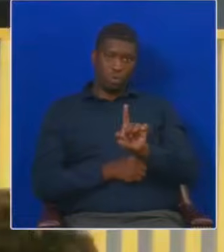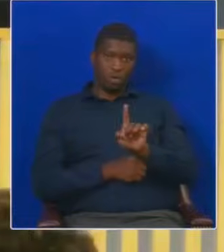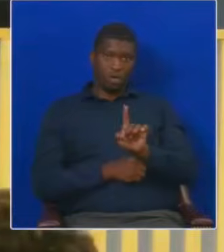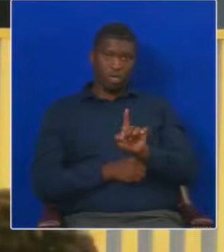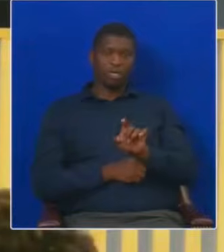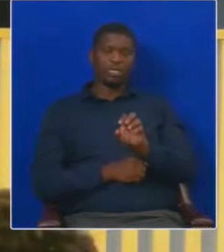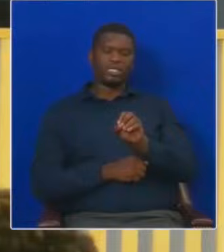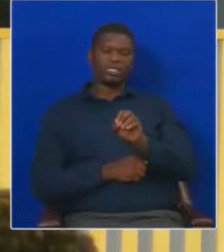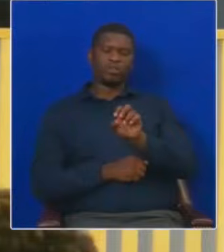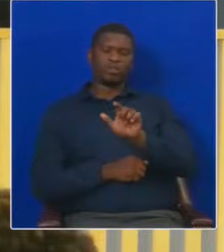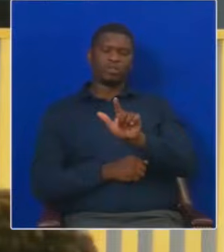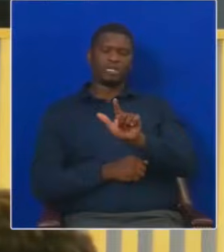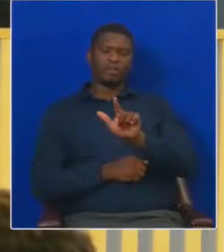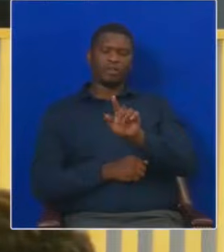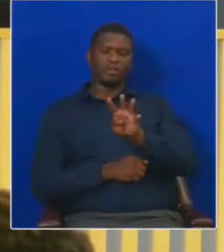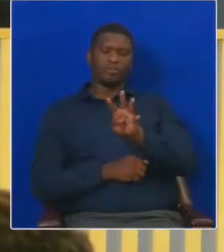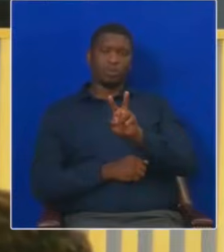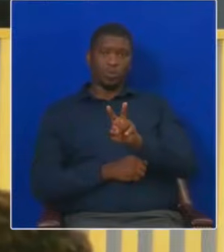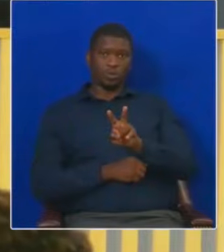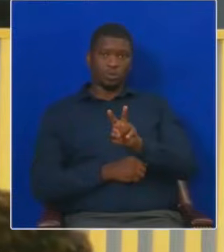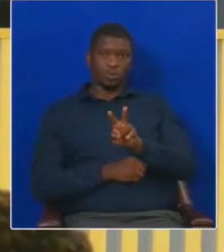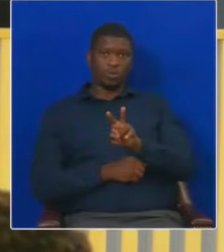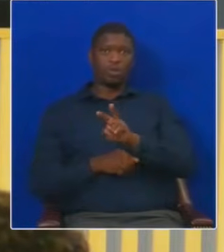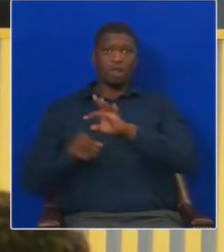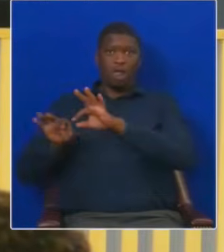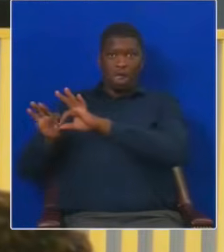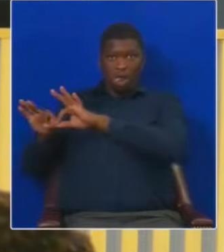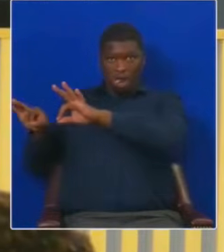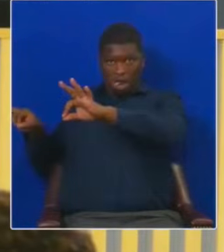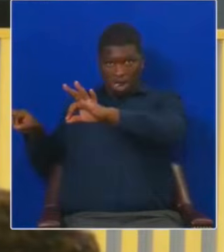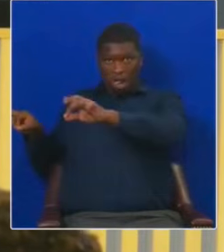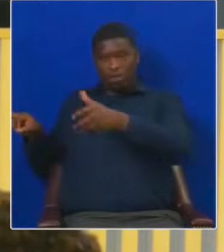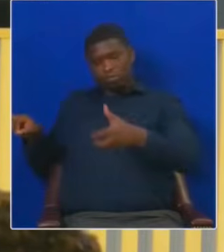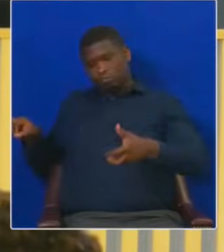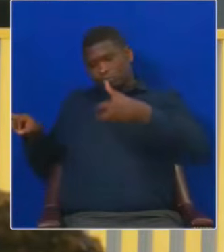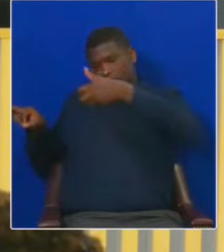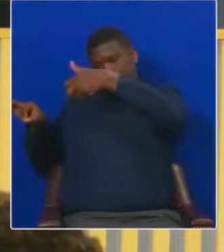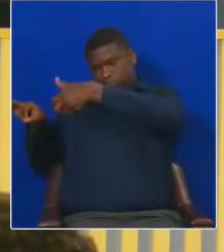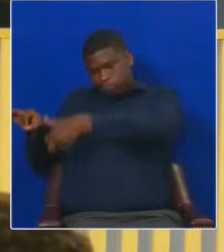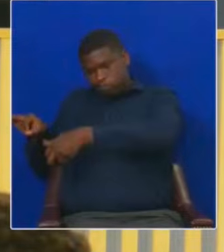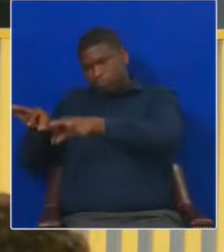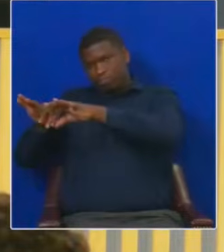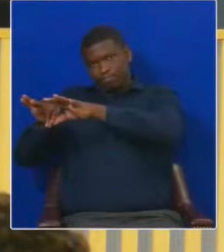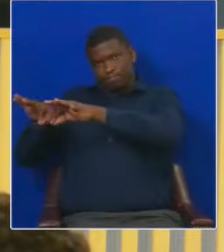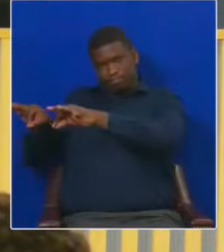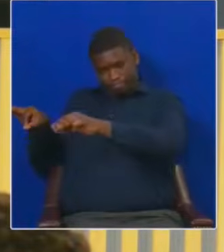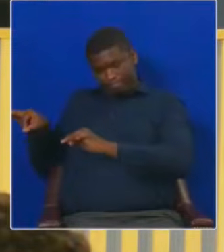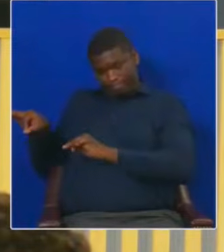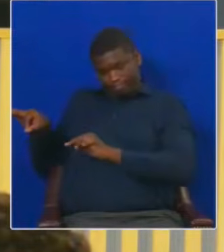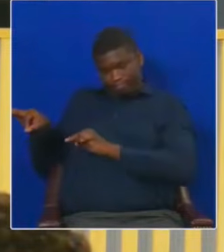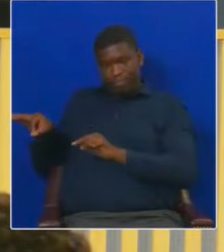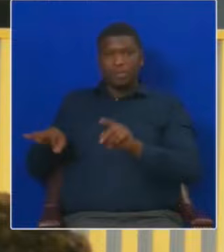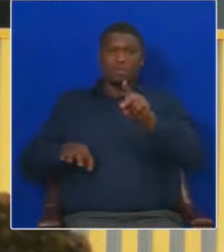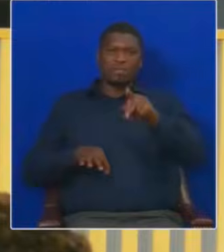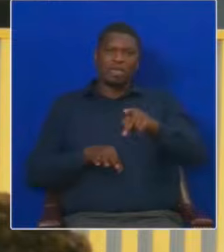201-0724, sealed in a forensic seal bag number PAR